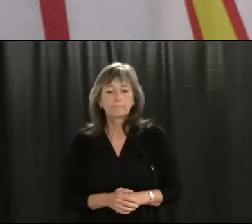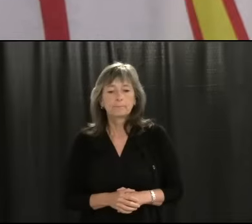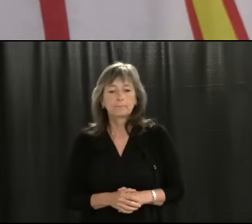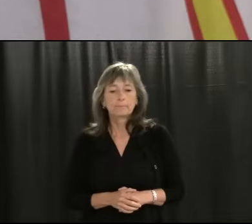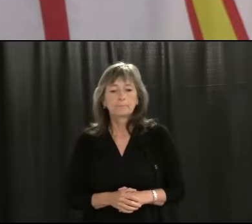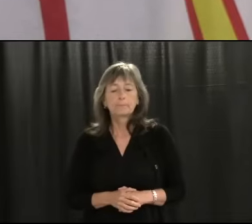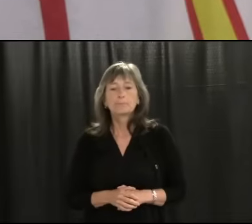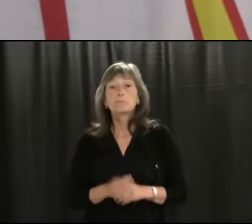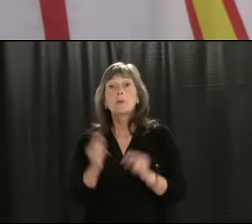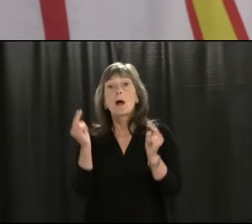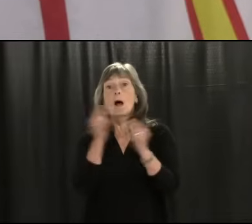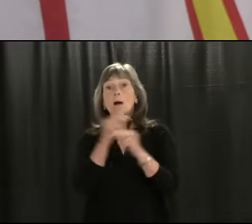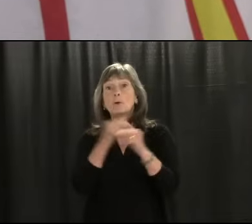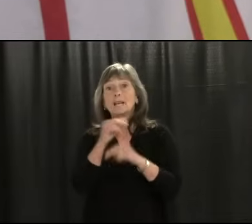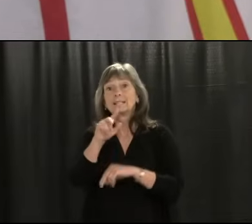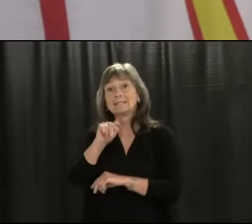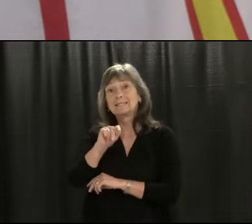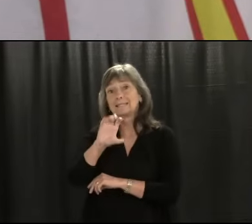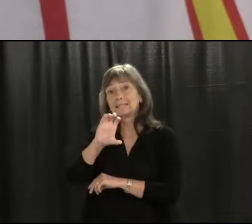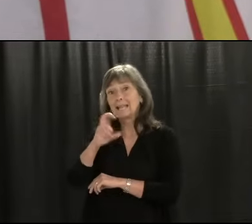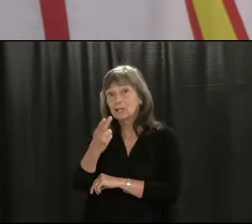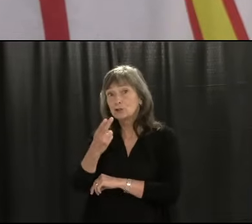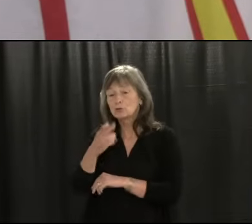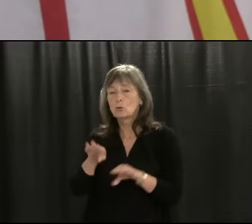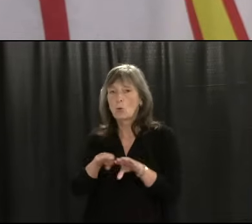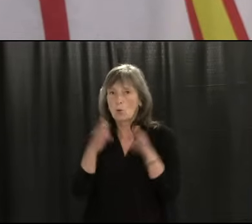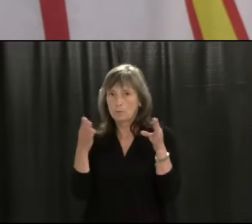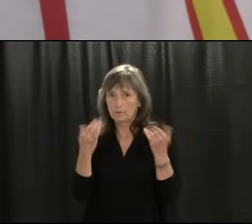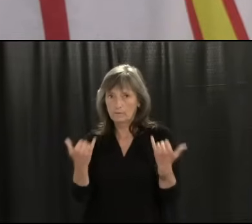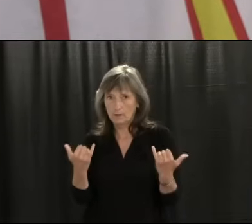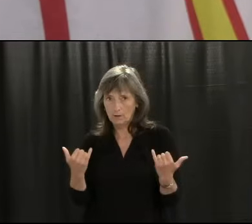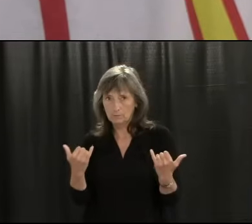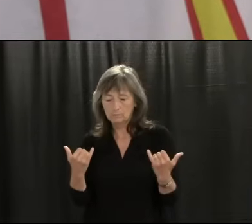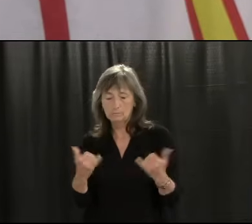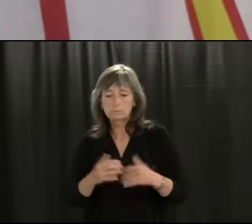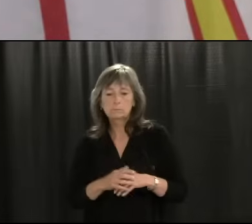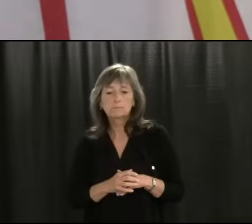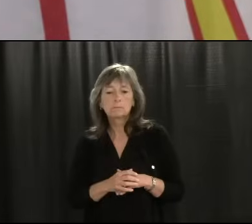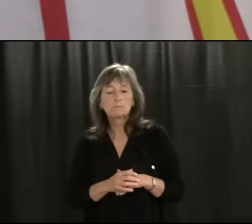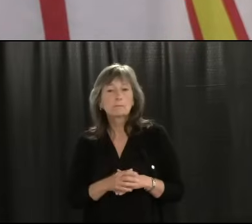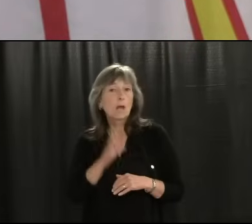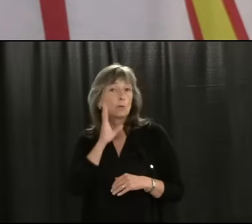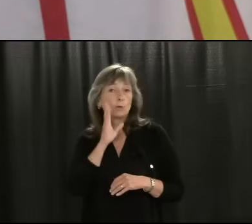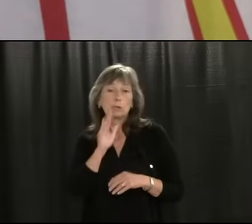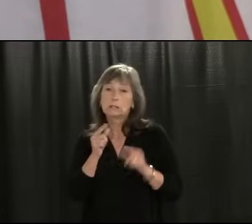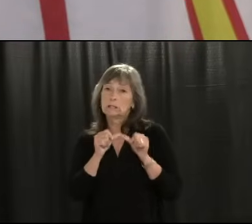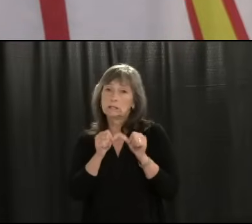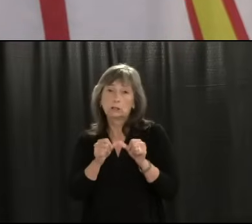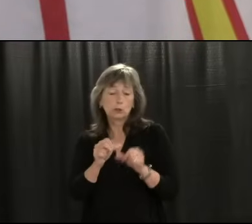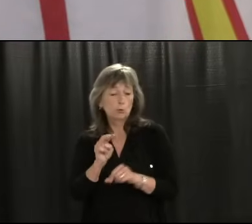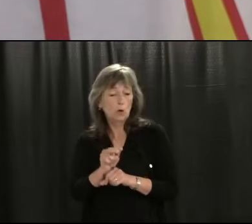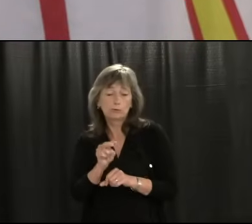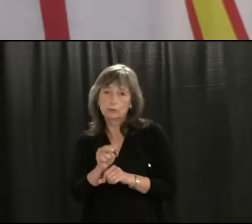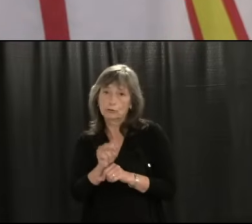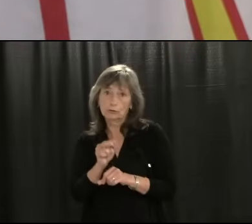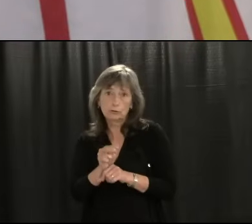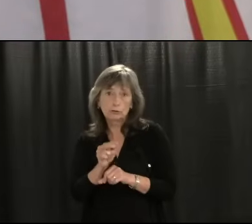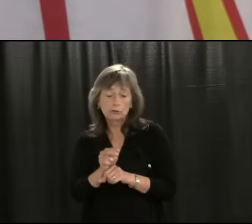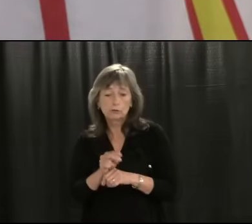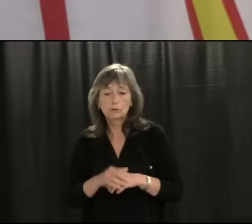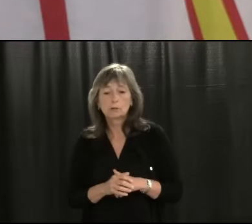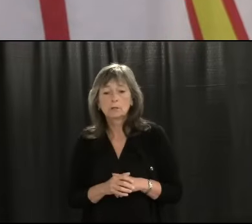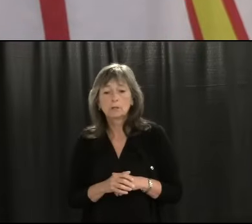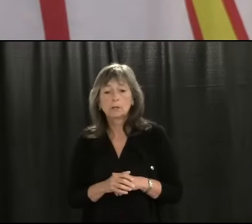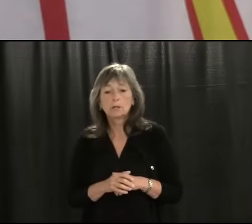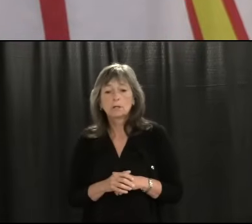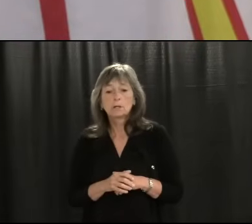The Trans-Canada Highway right now is open, and we will continue to evaluate that situation as well. In